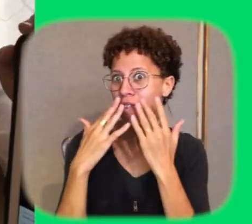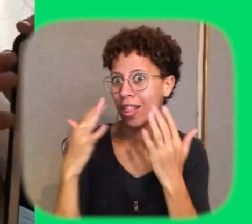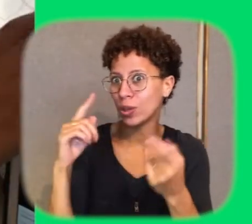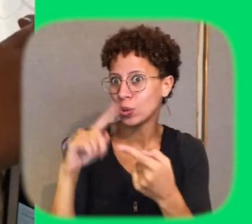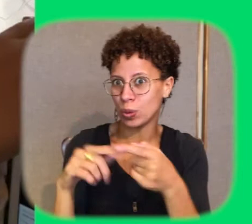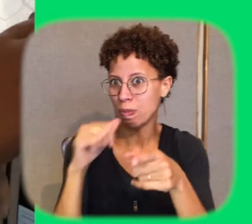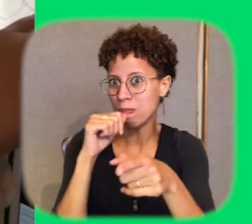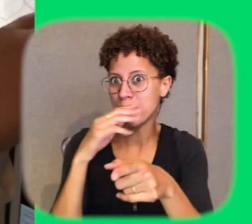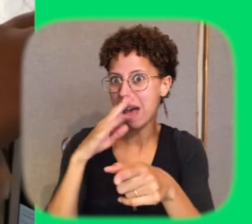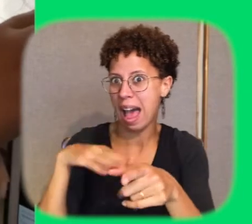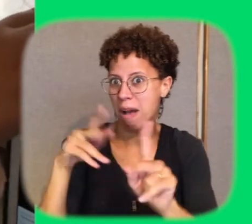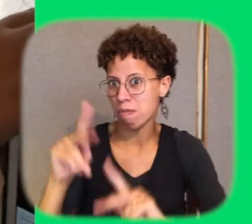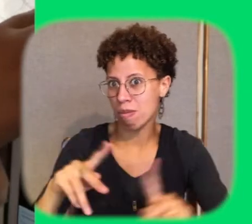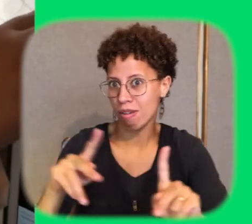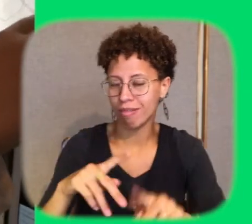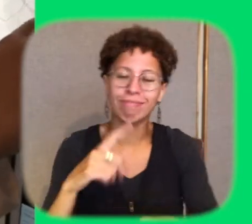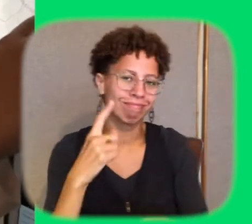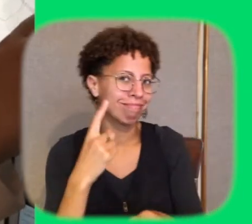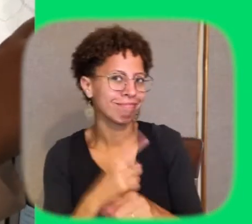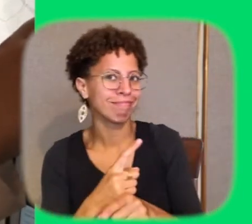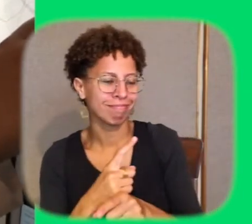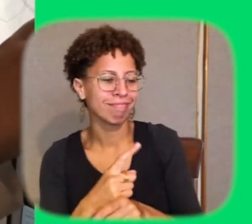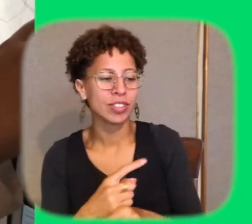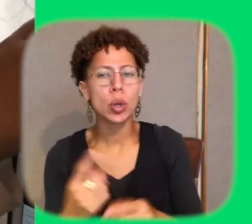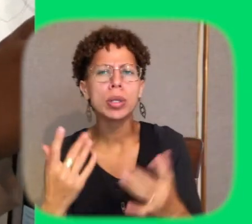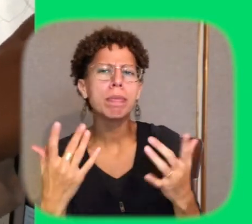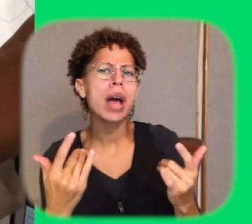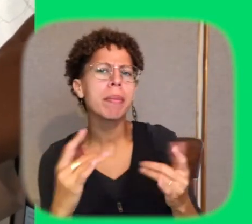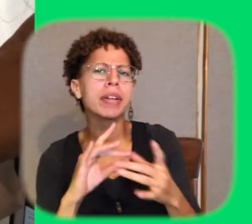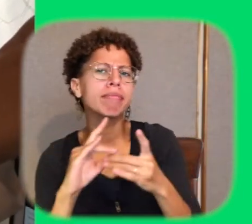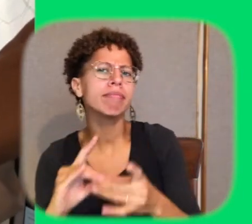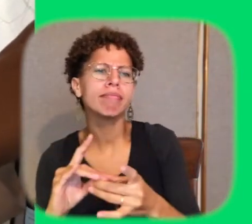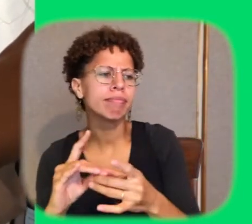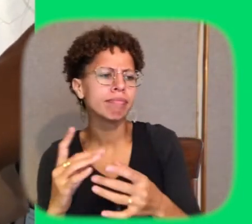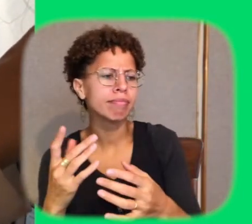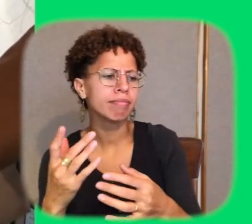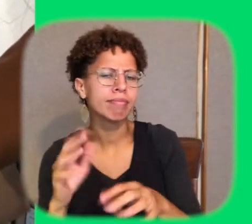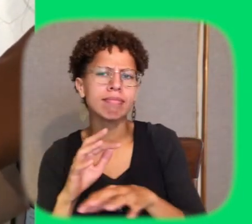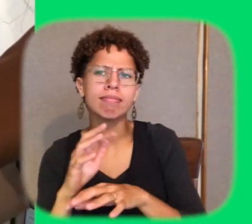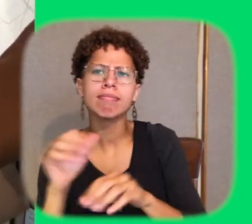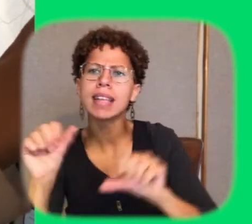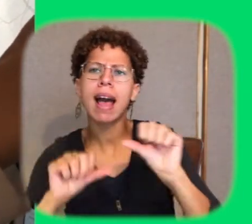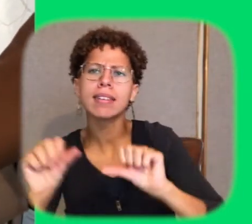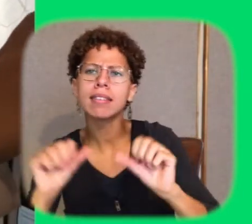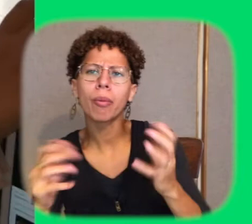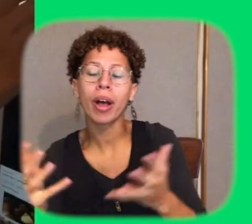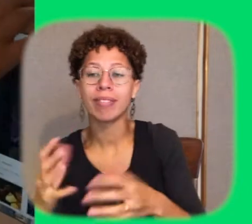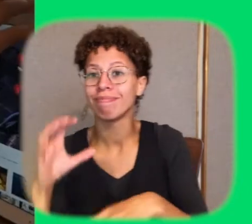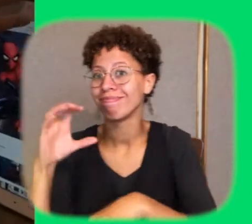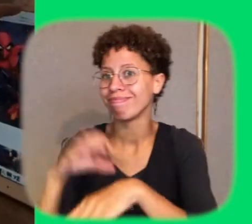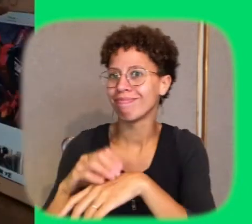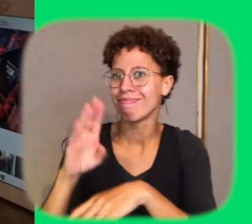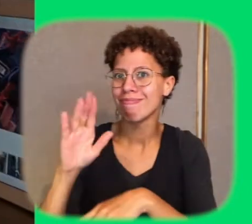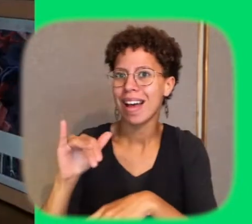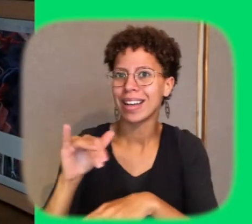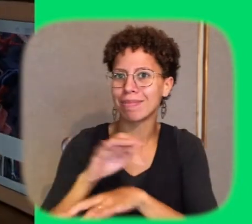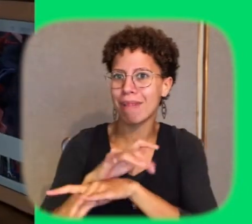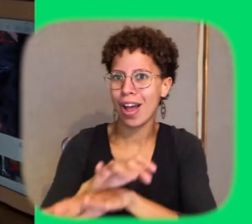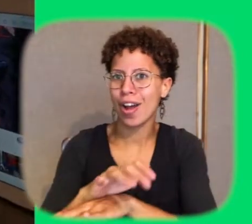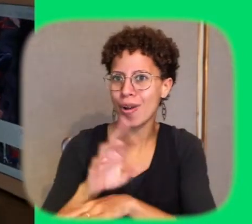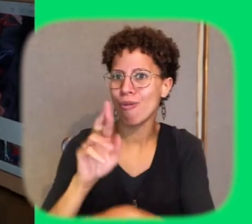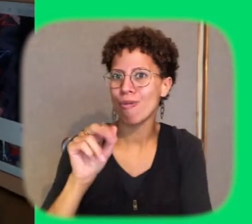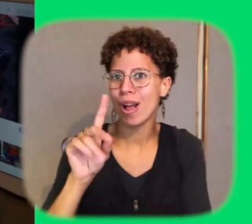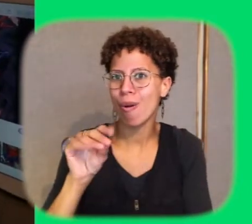does Spider-Man have to do with science? He's been by a radioactive spider, which I think everybody knows. Uh-huh. Well, maybe not